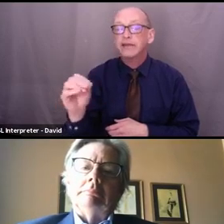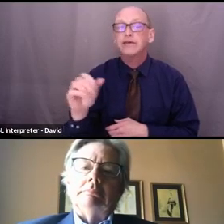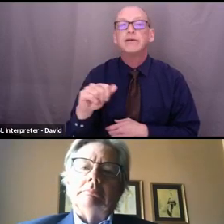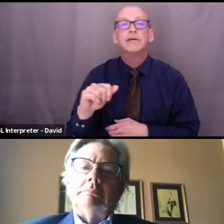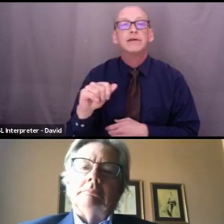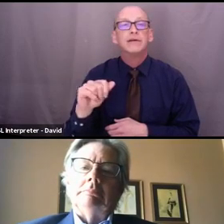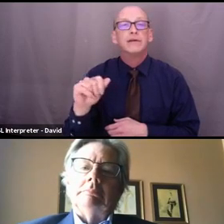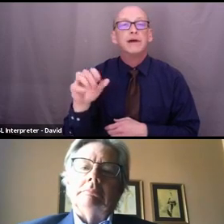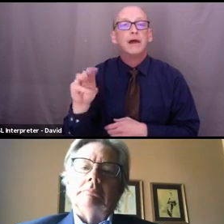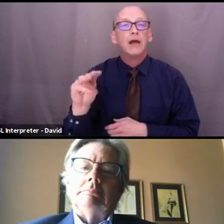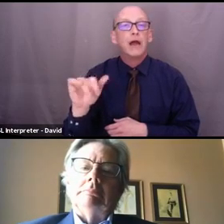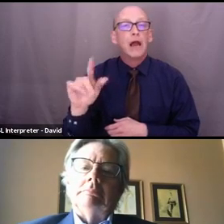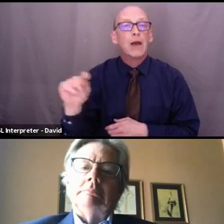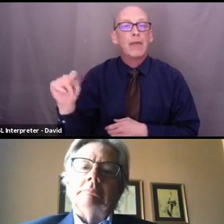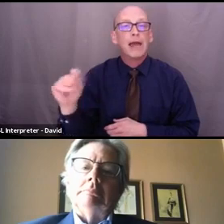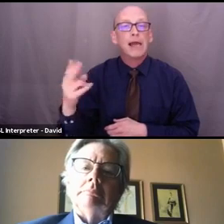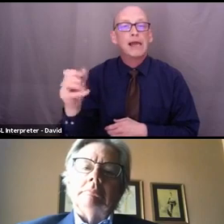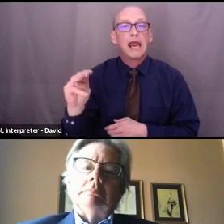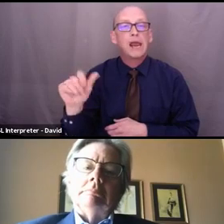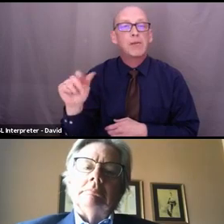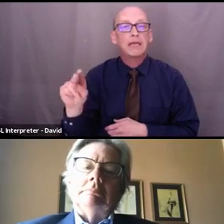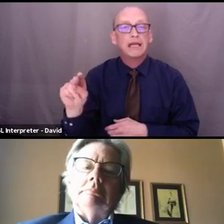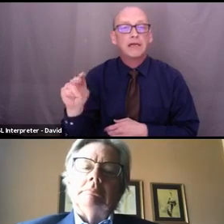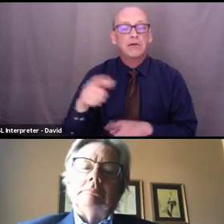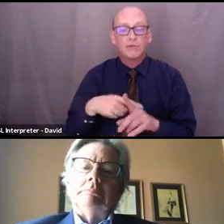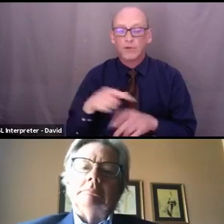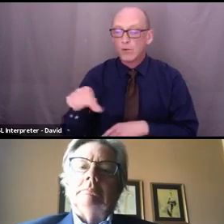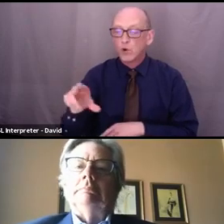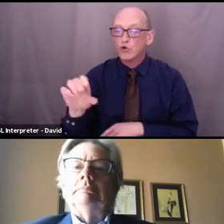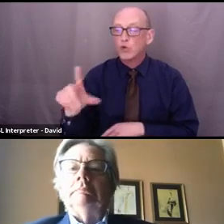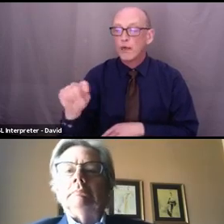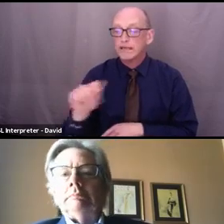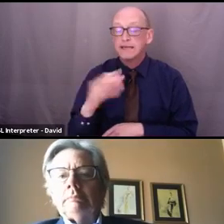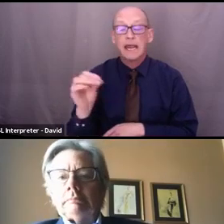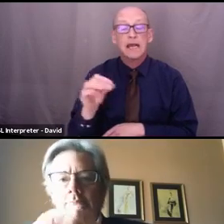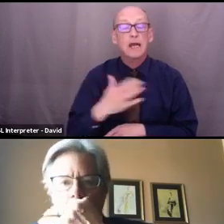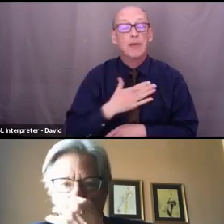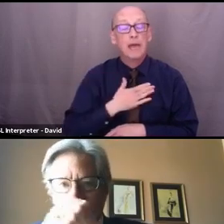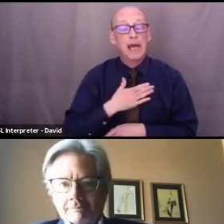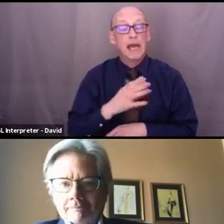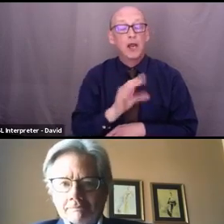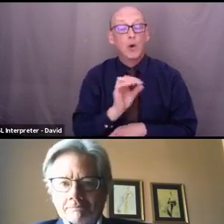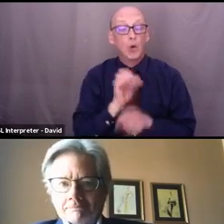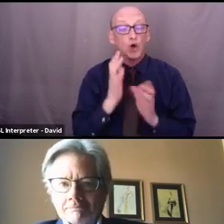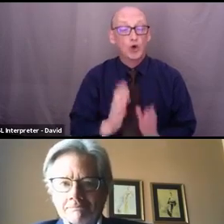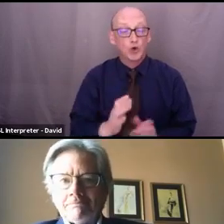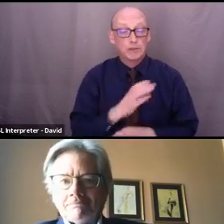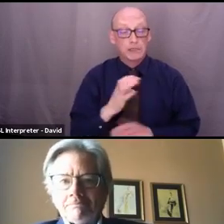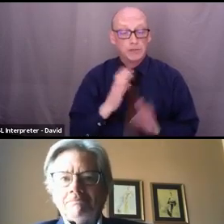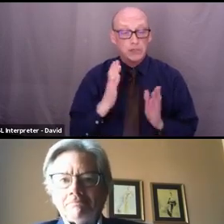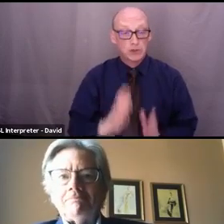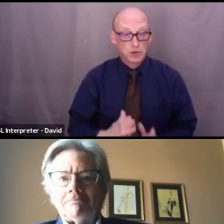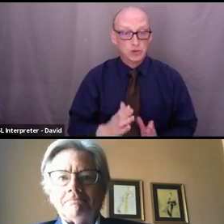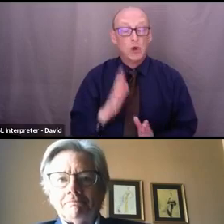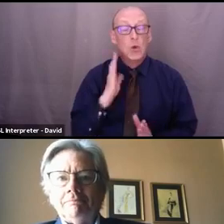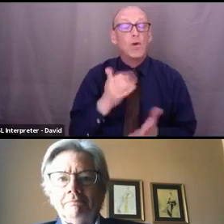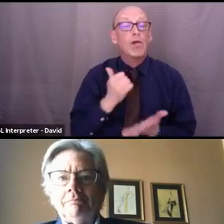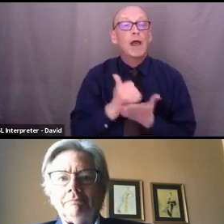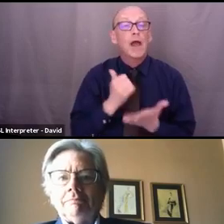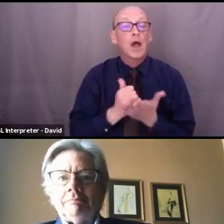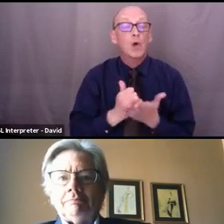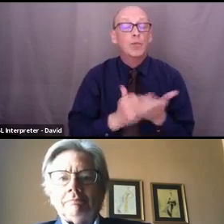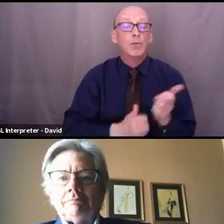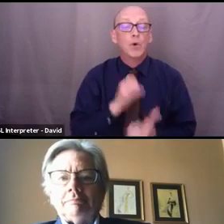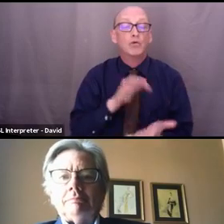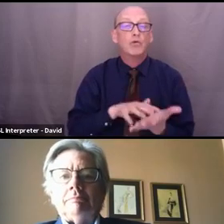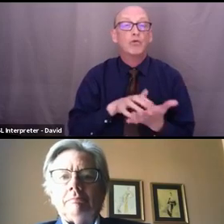indicated, that this is something that is going to take a major step forward in protecting this vulnerable population. And